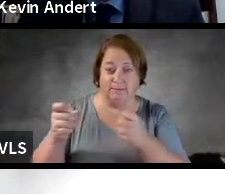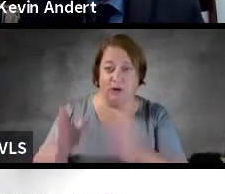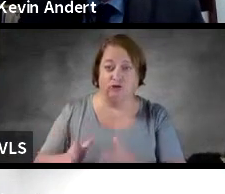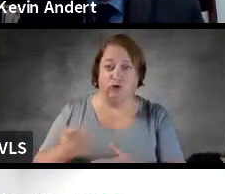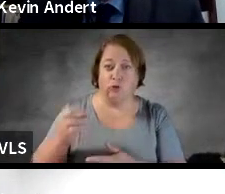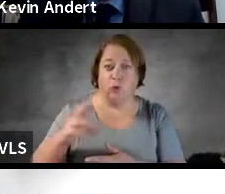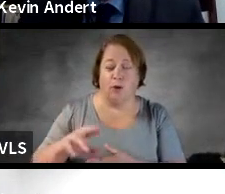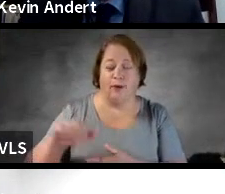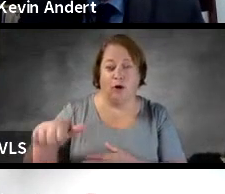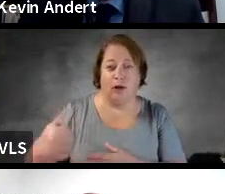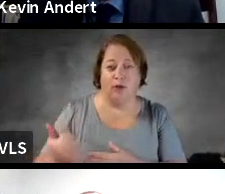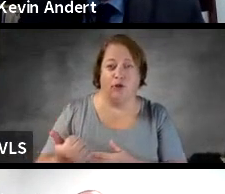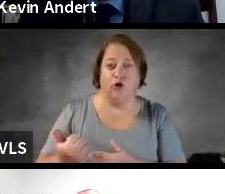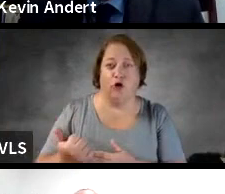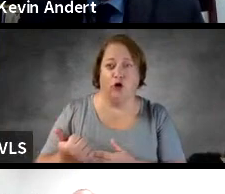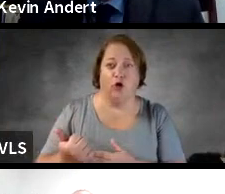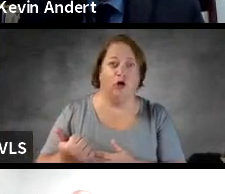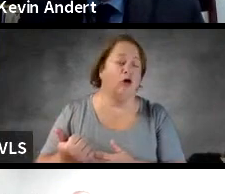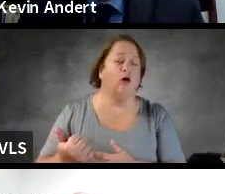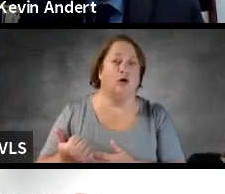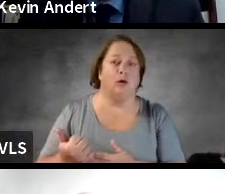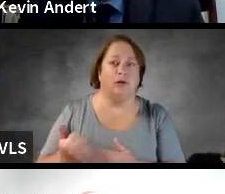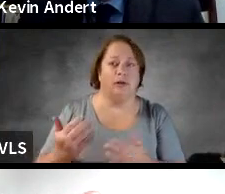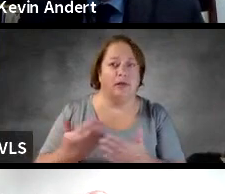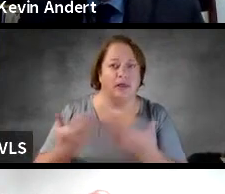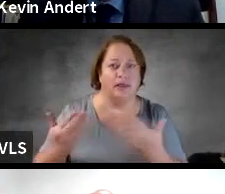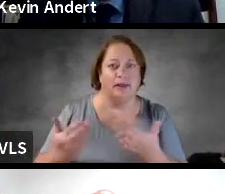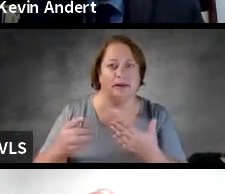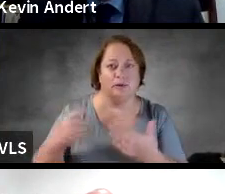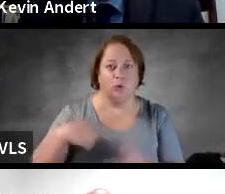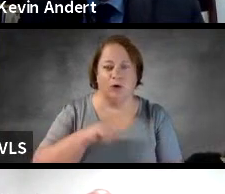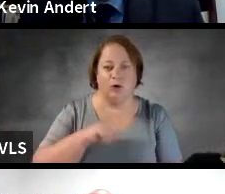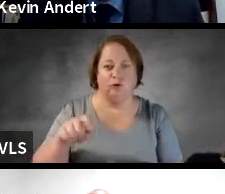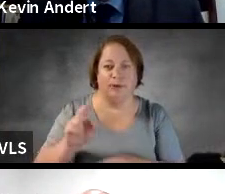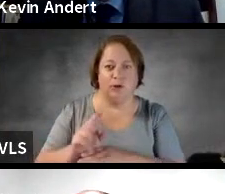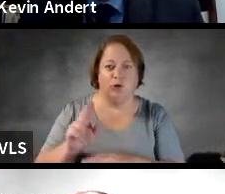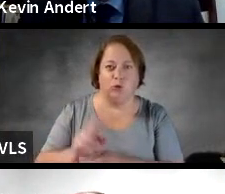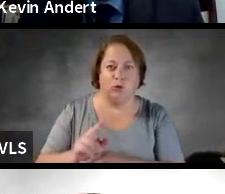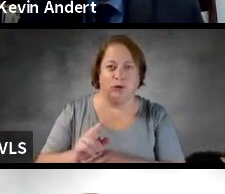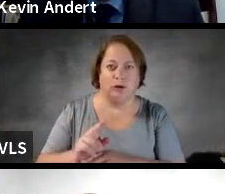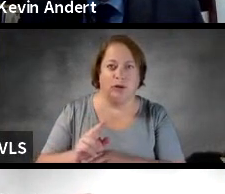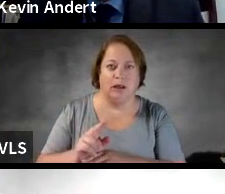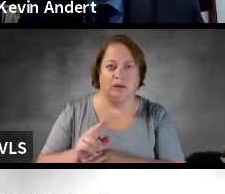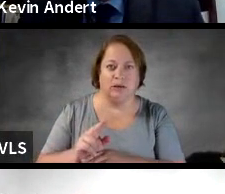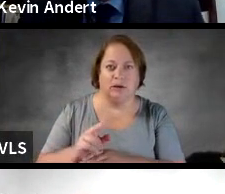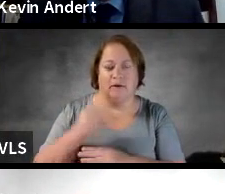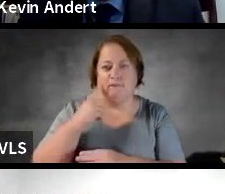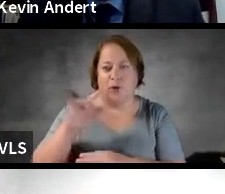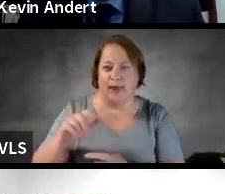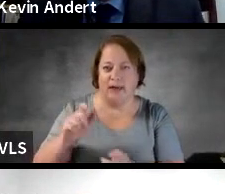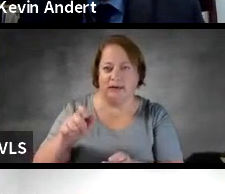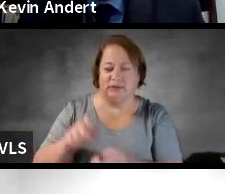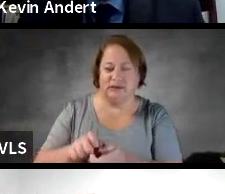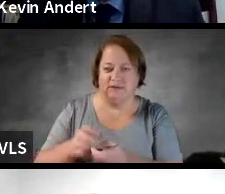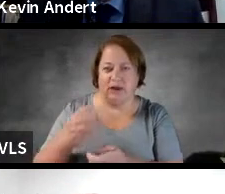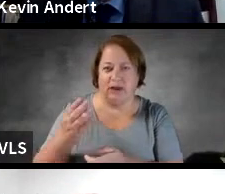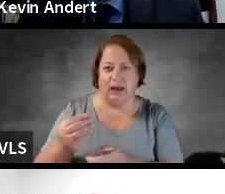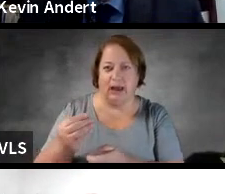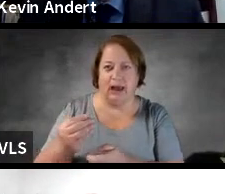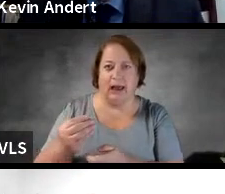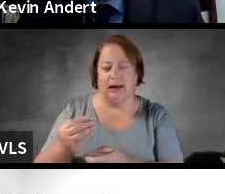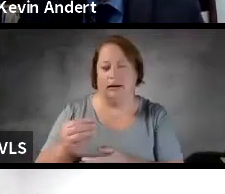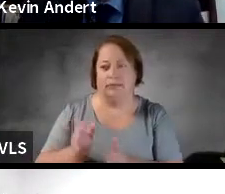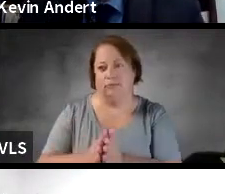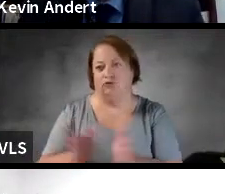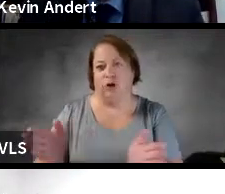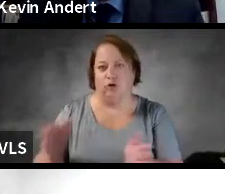other mechanisms that we should be utilizing for kind of that specific as well as that aggregate feedback